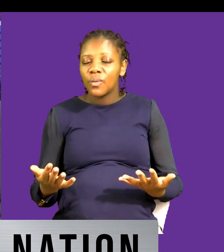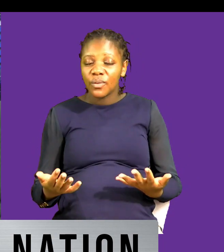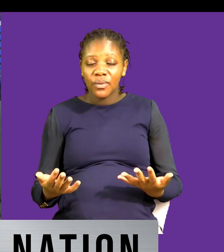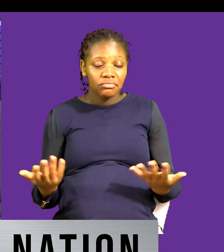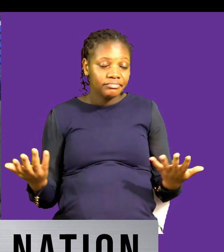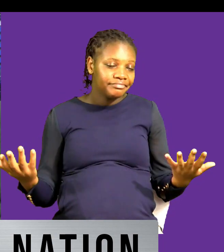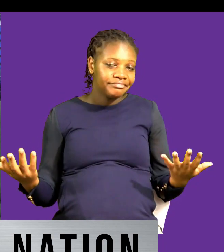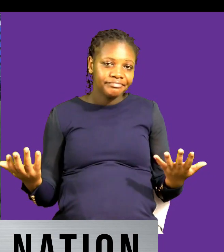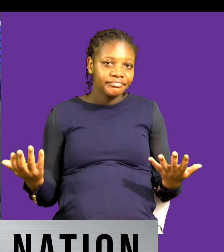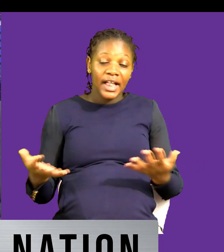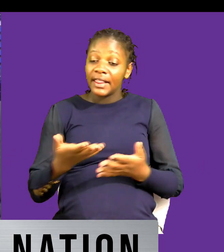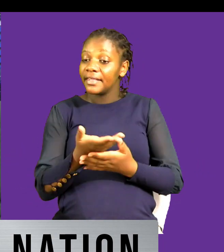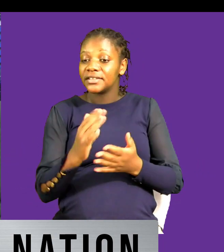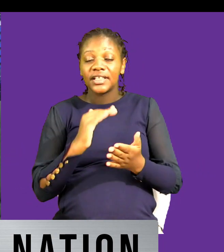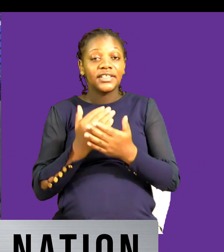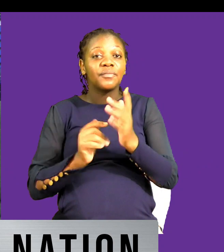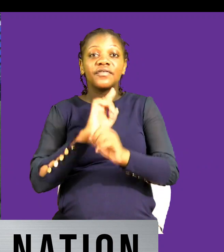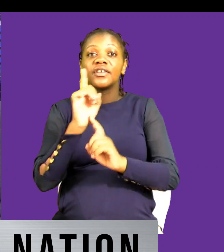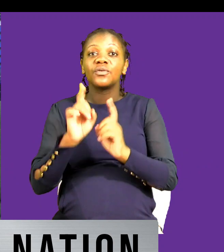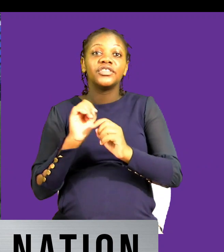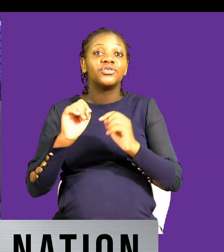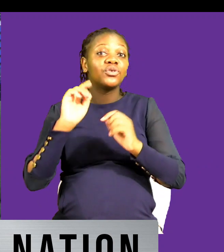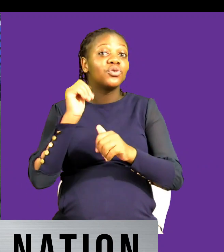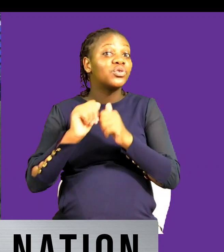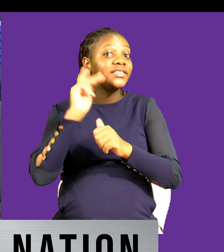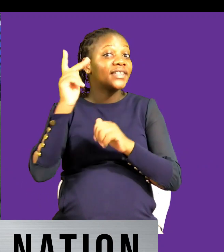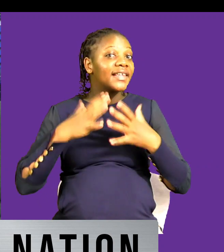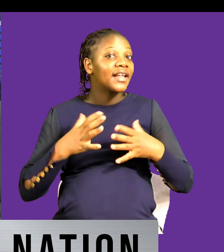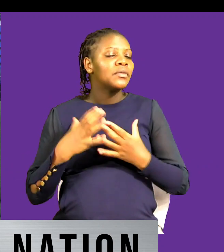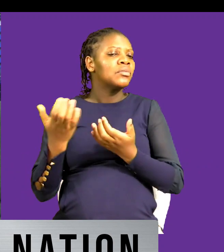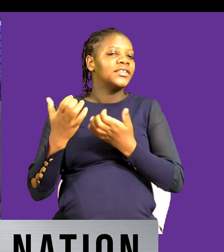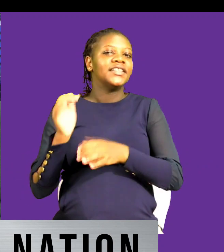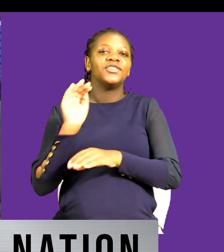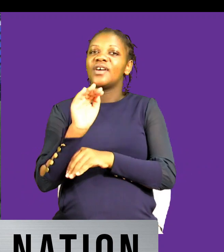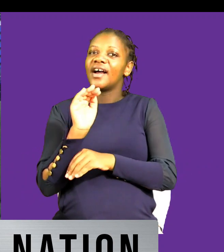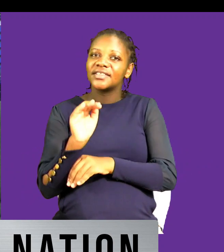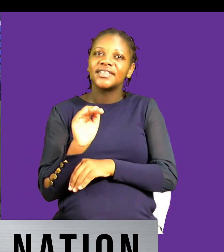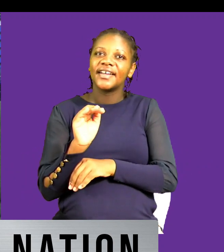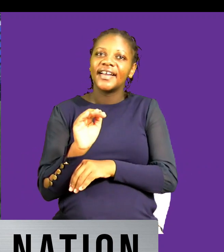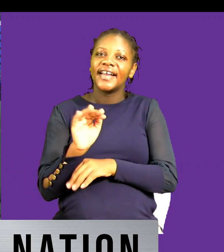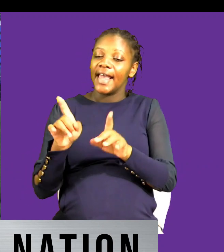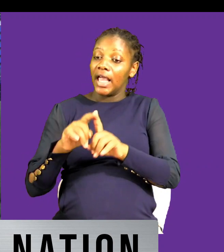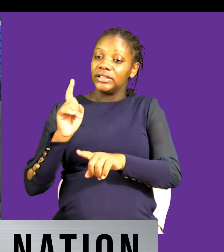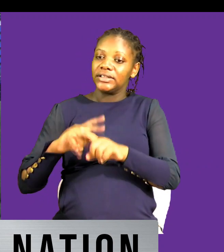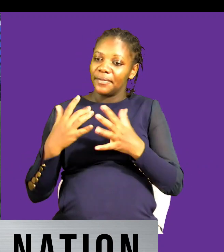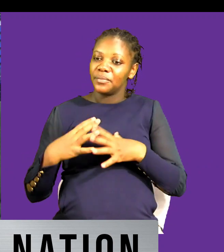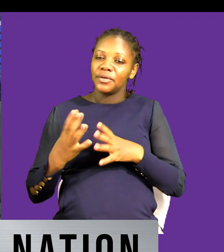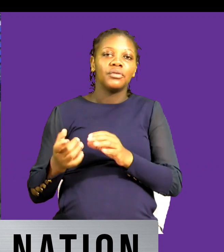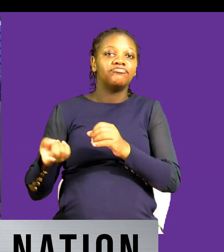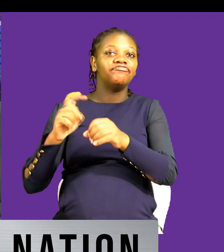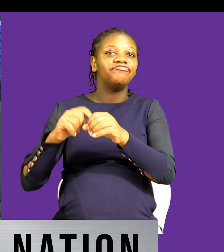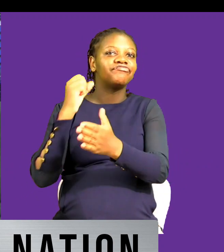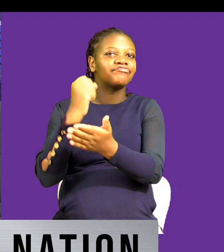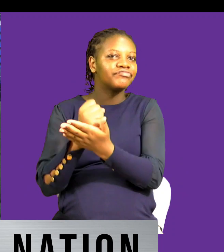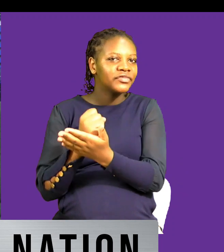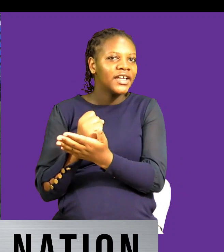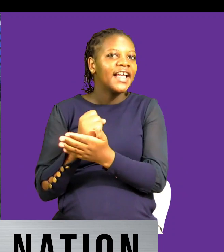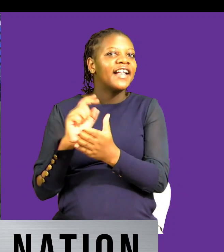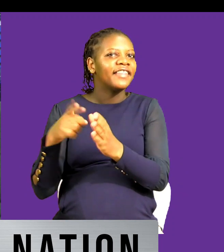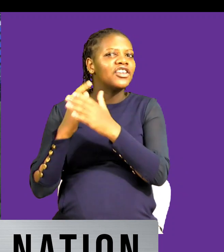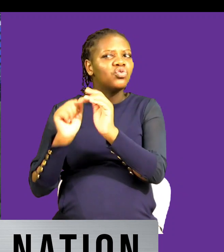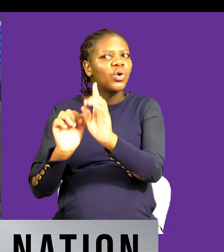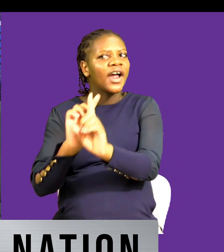of the strategic questions that Wananchi need to ask and have them so that when these people come into office, you have a place where